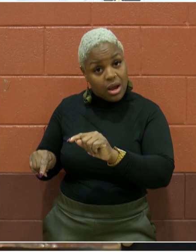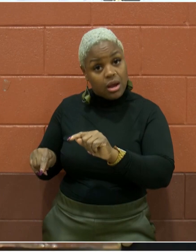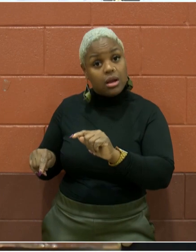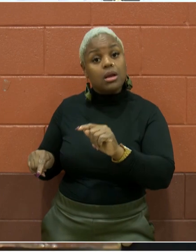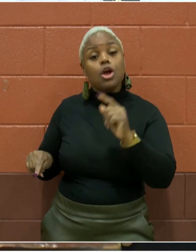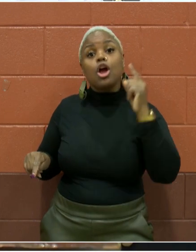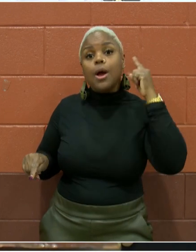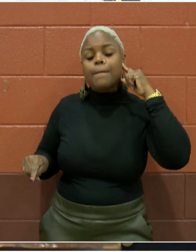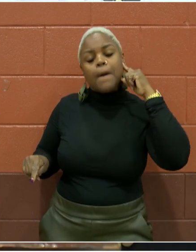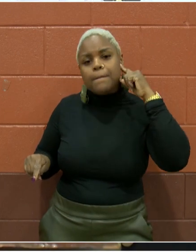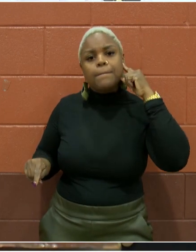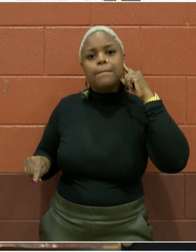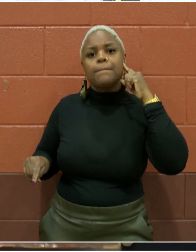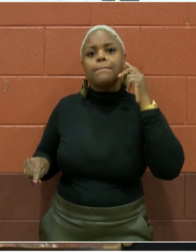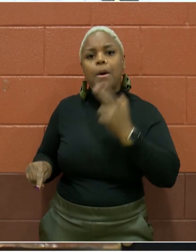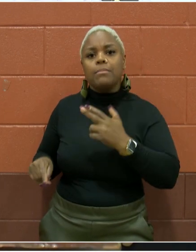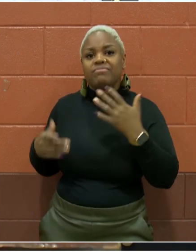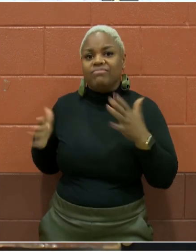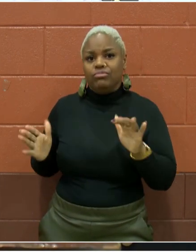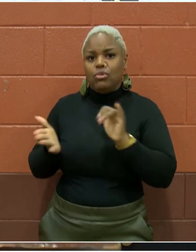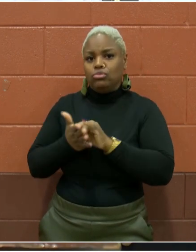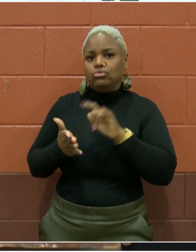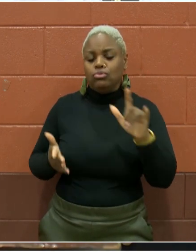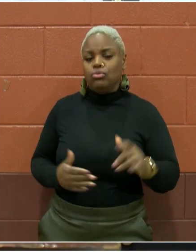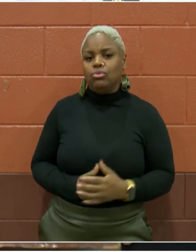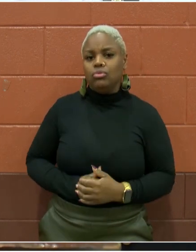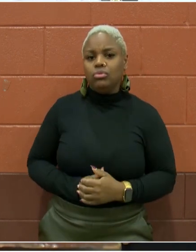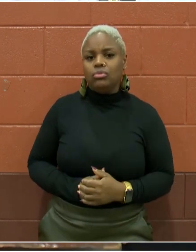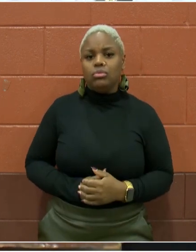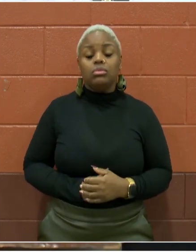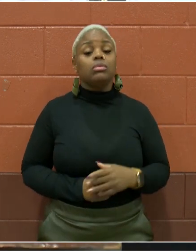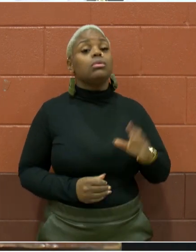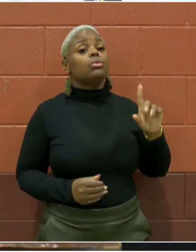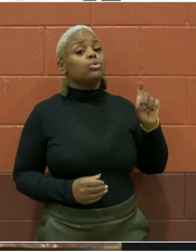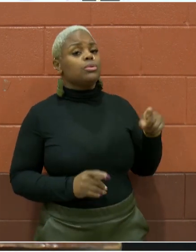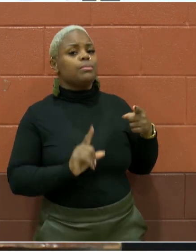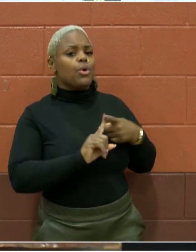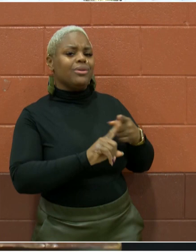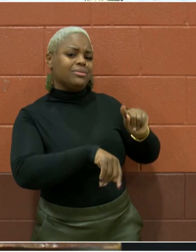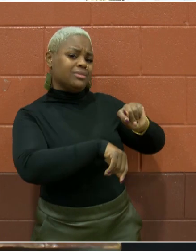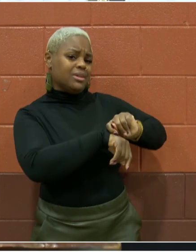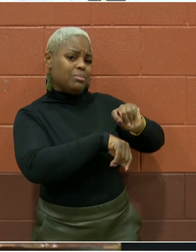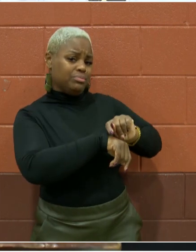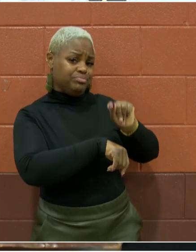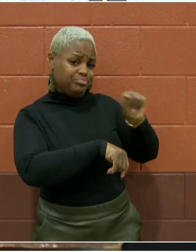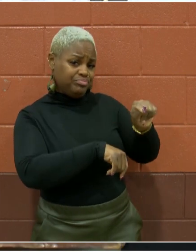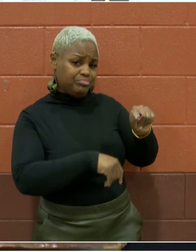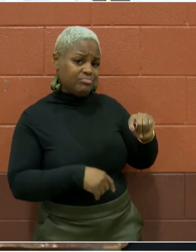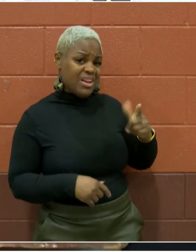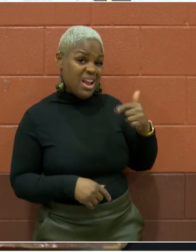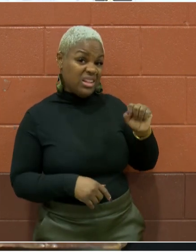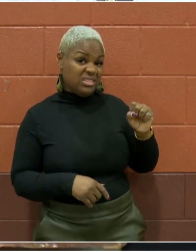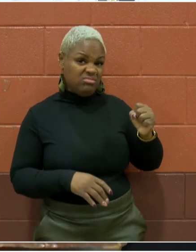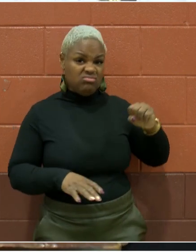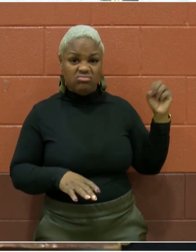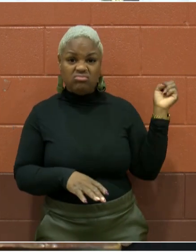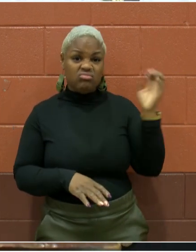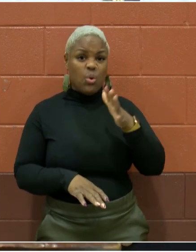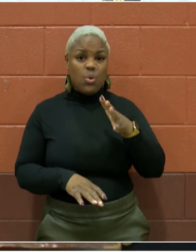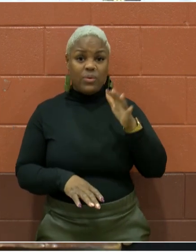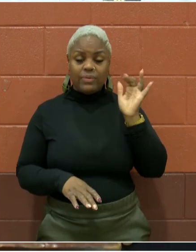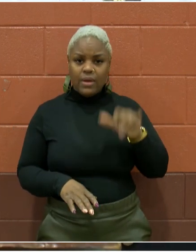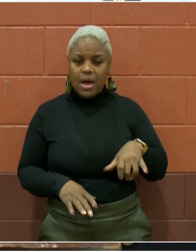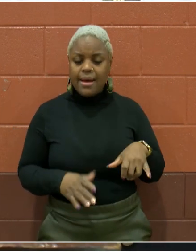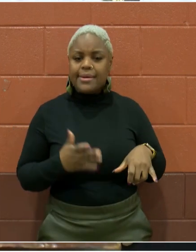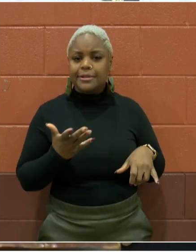gunshot. And then if I could ask about the synagogue and the gas spraying, what can you tell us about what